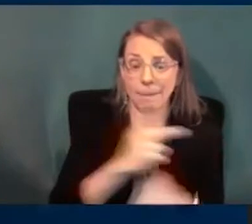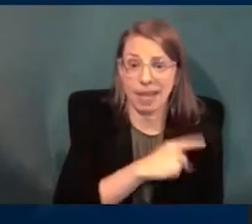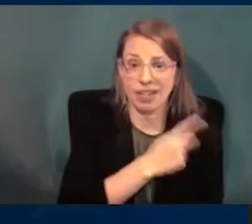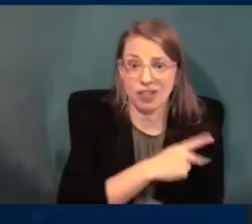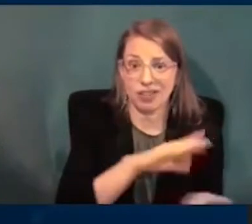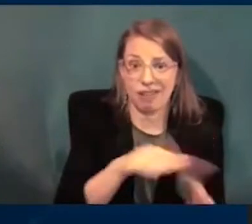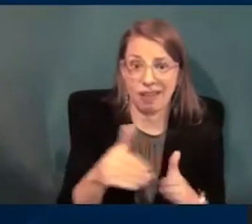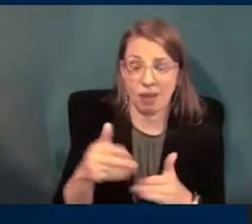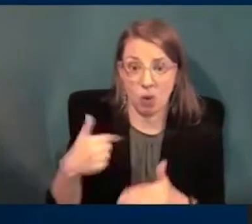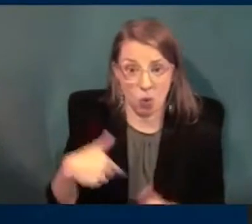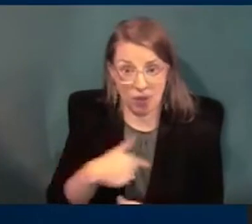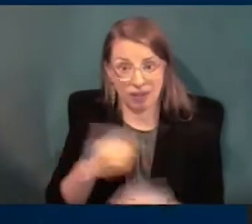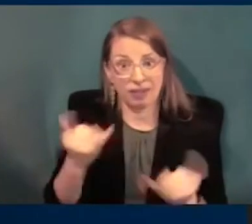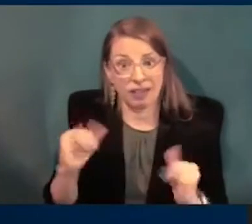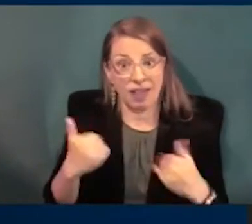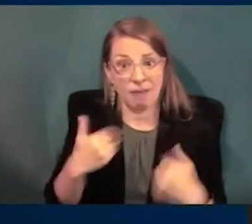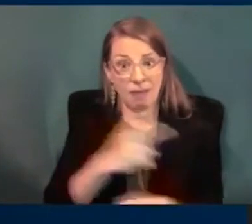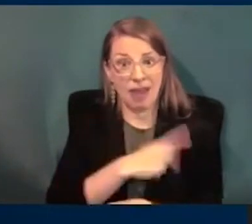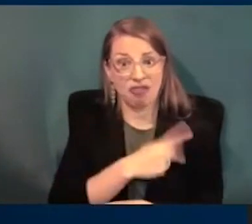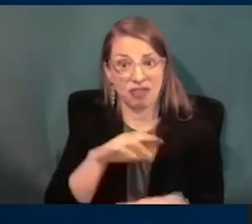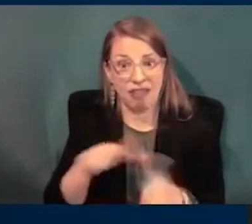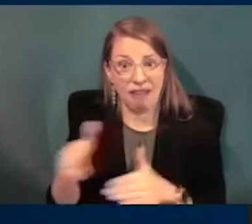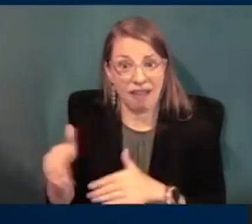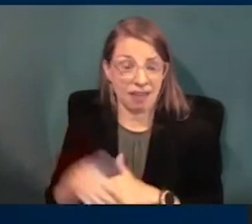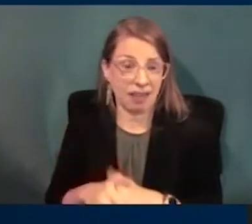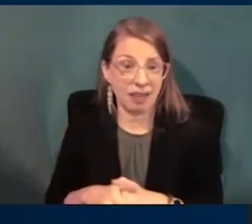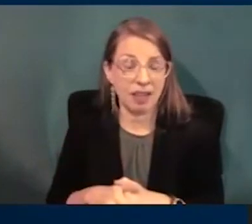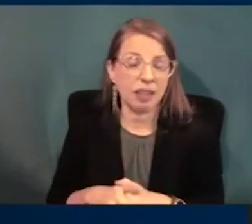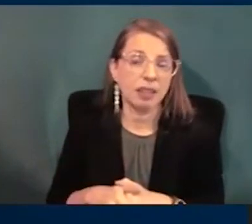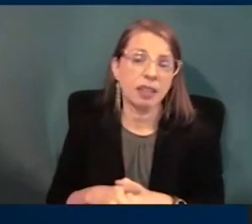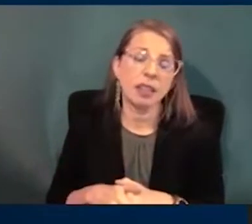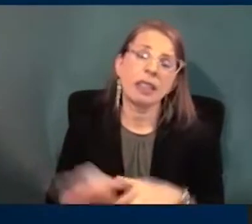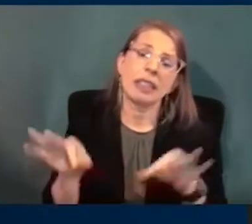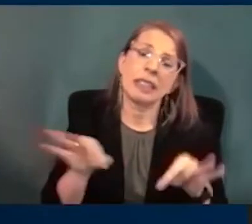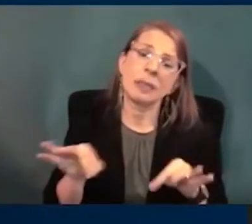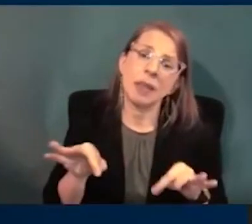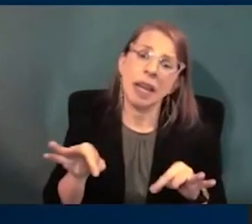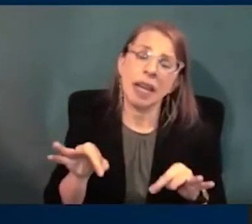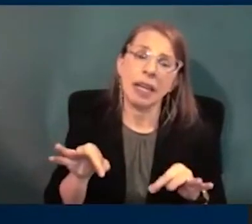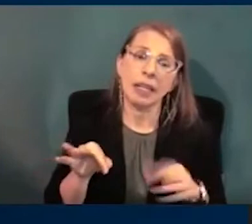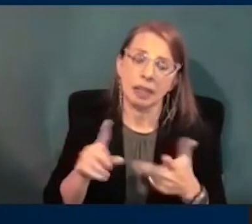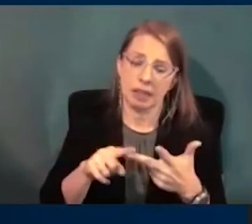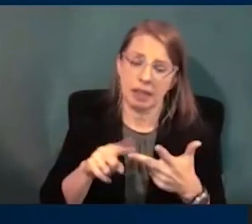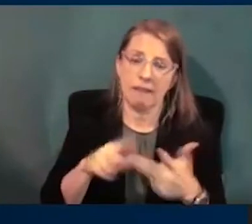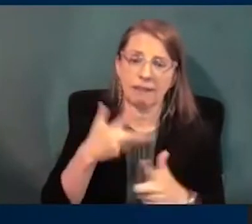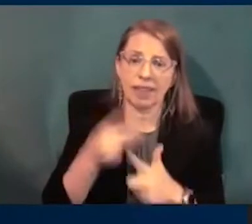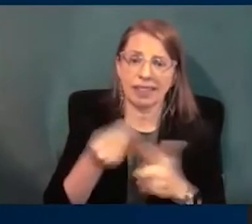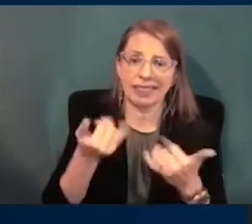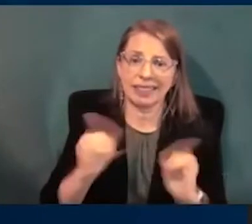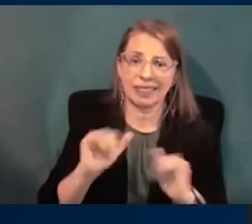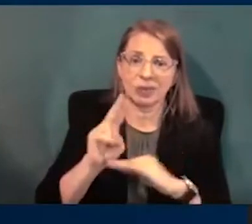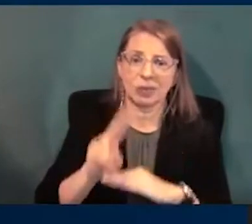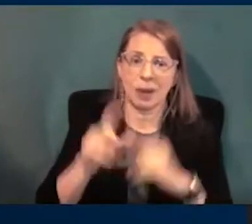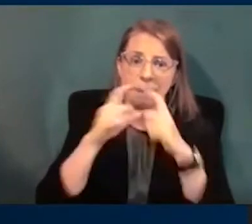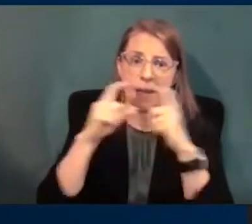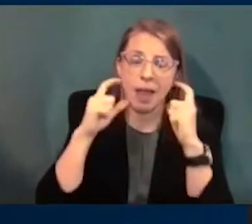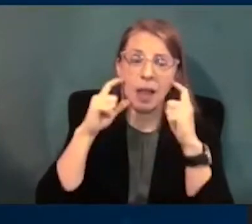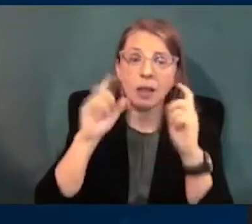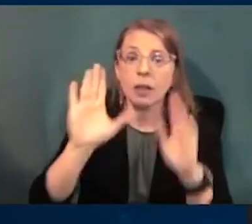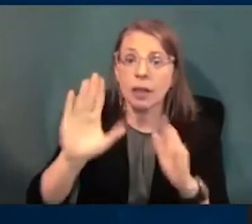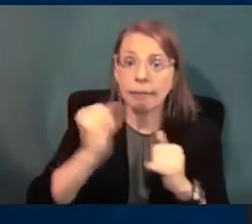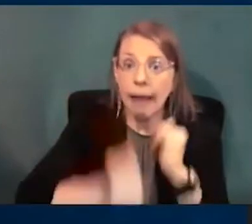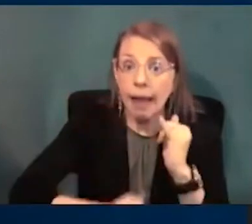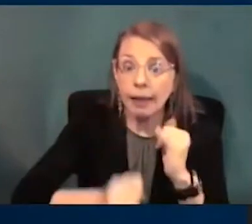dying? And then explain why those that have been vaccinated still have to wear a mask. Yeah. And last thing is, are